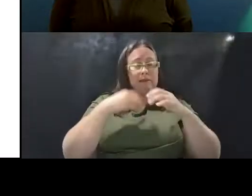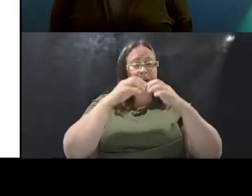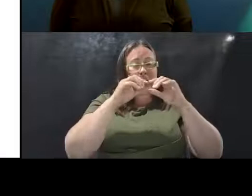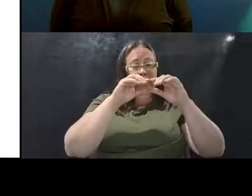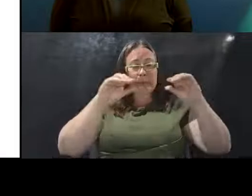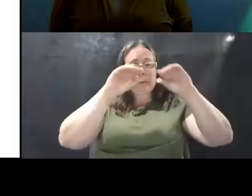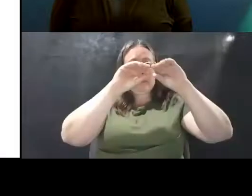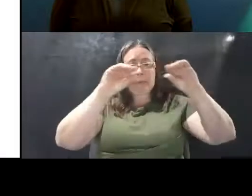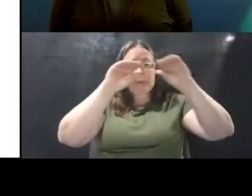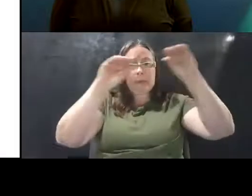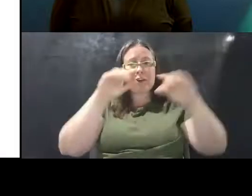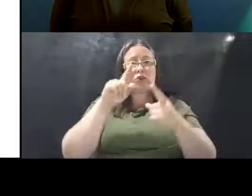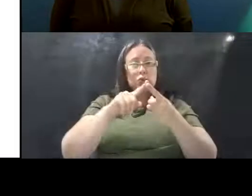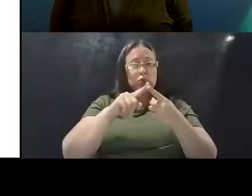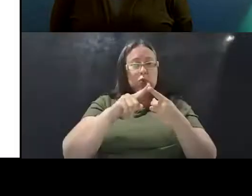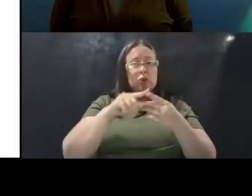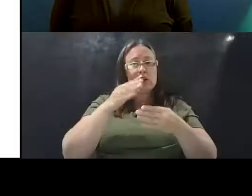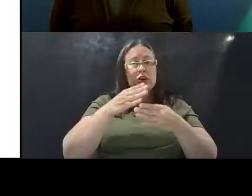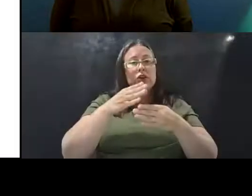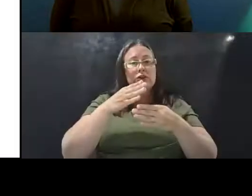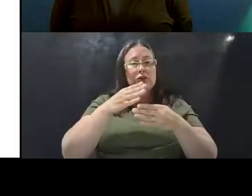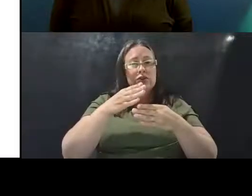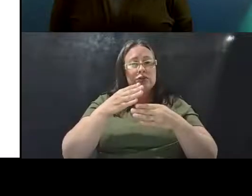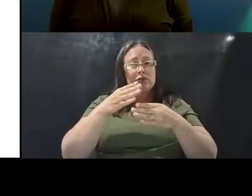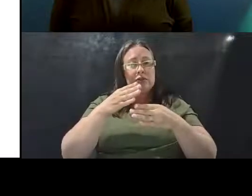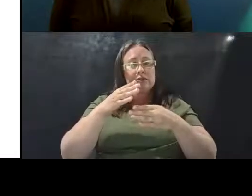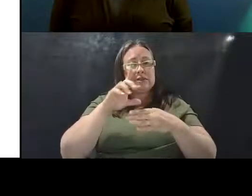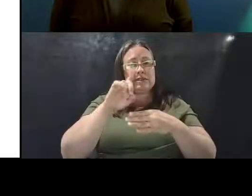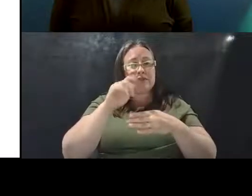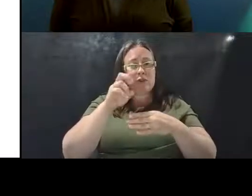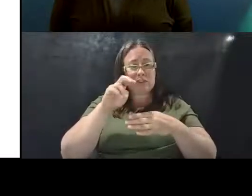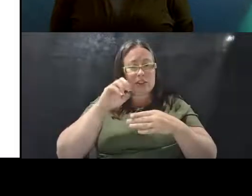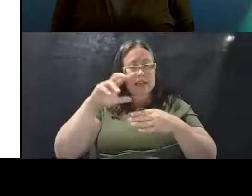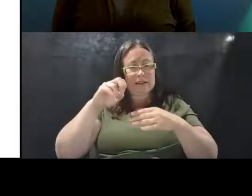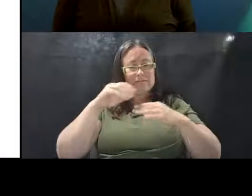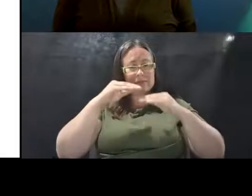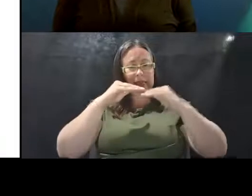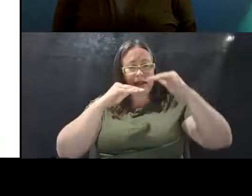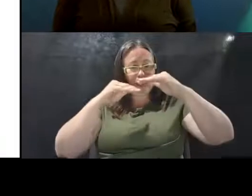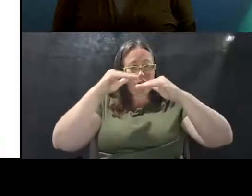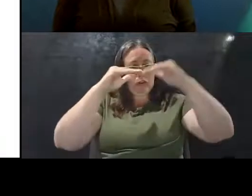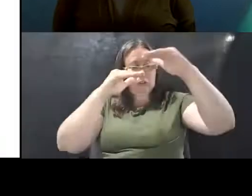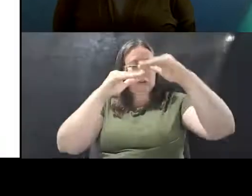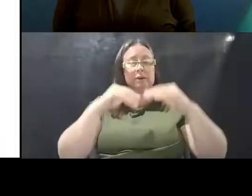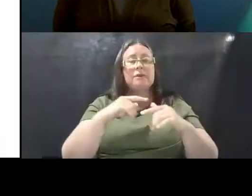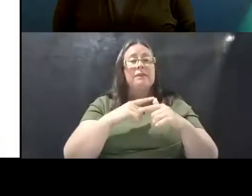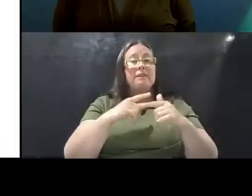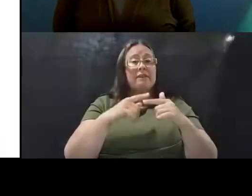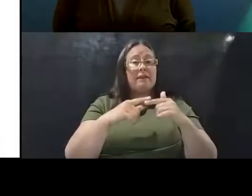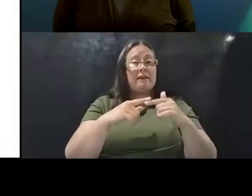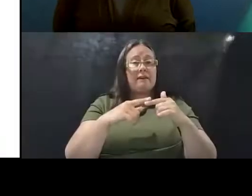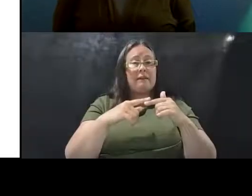the schematic I showed you, to begin forming the differentiated layers of the epidermis. And then these